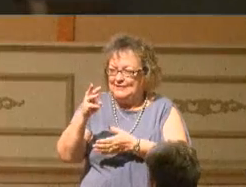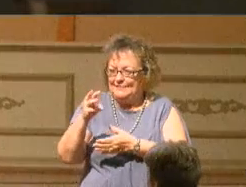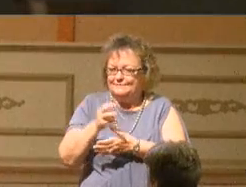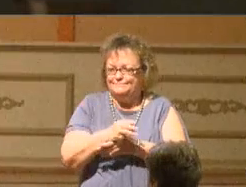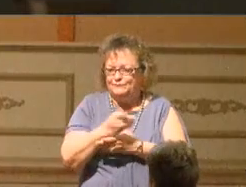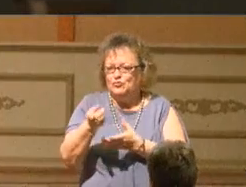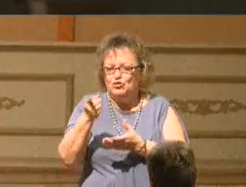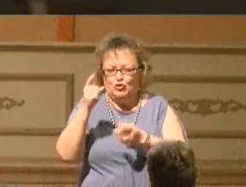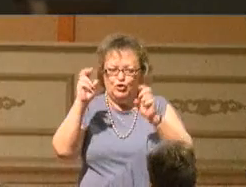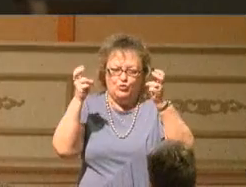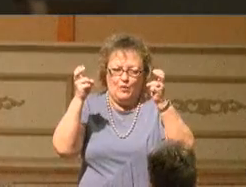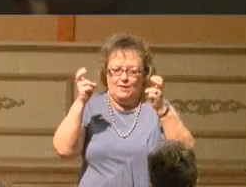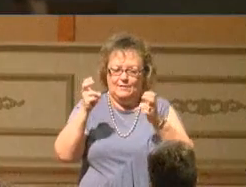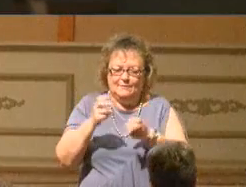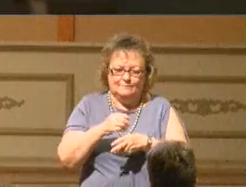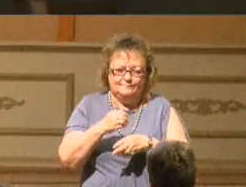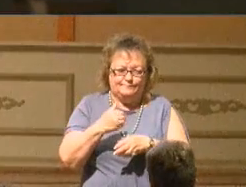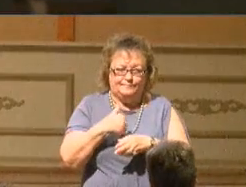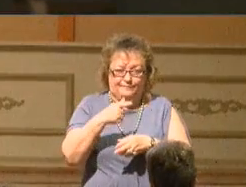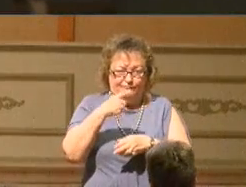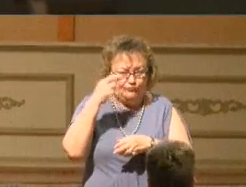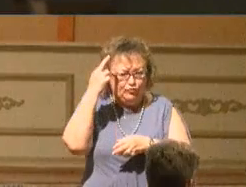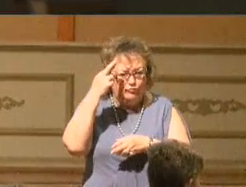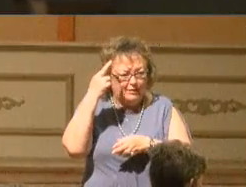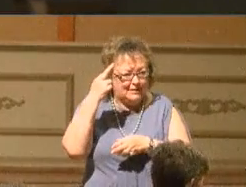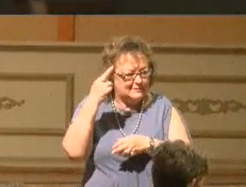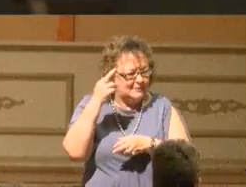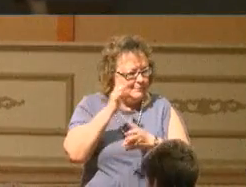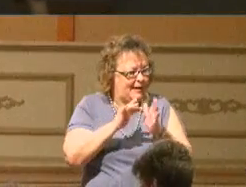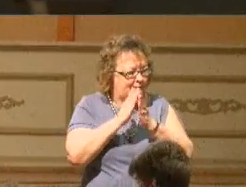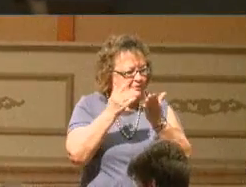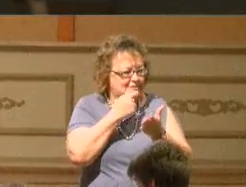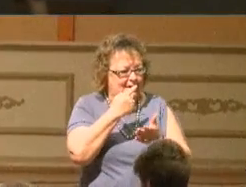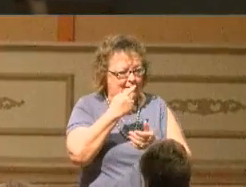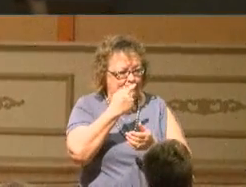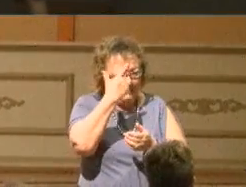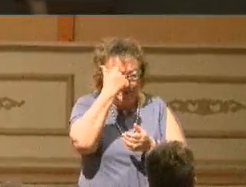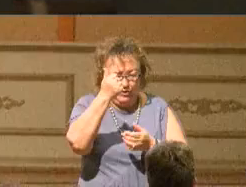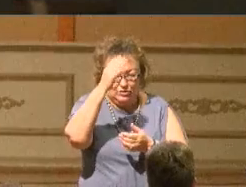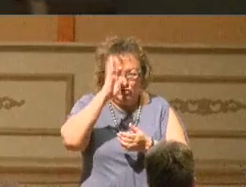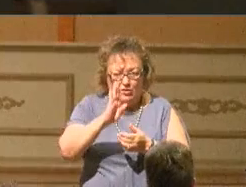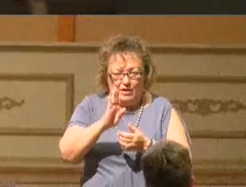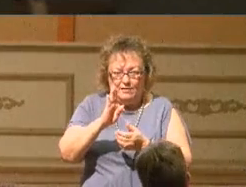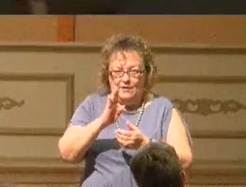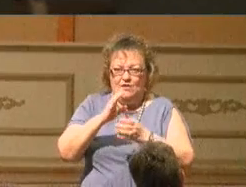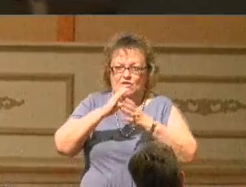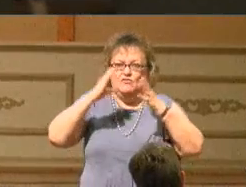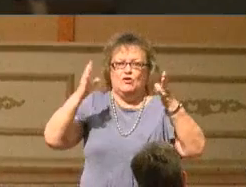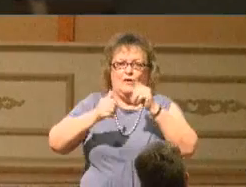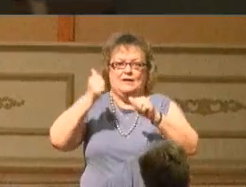you can quote it, but have you realized, the Bible says, "For God, the greatest lover,